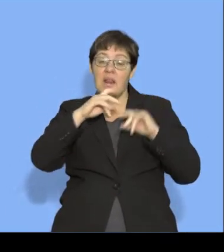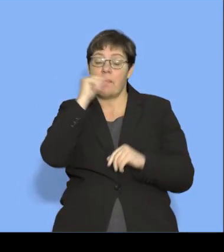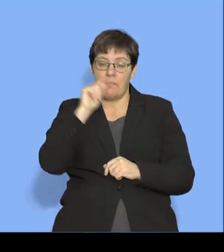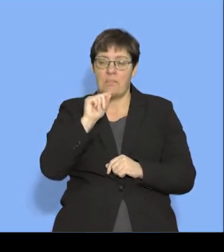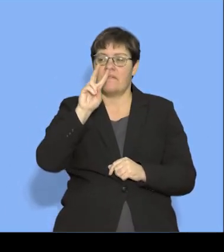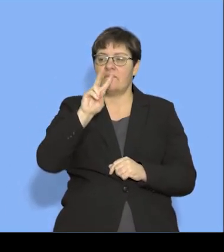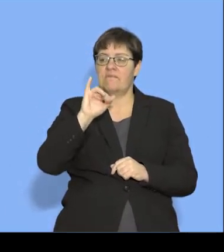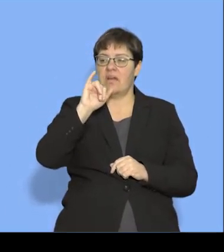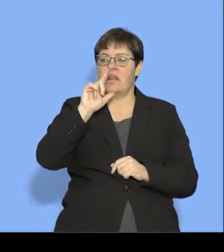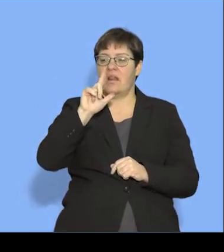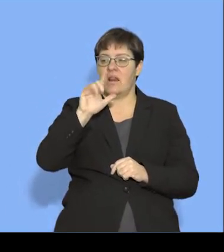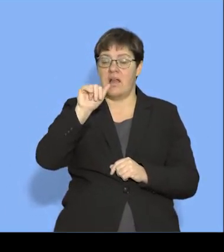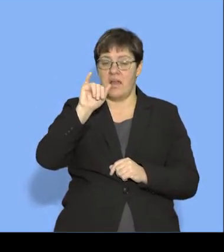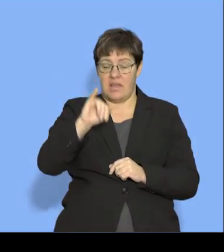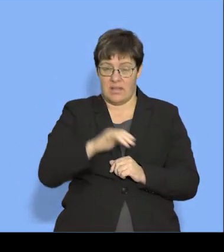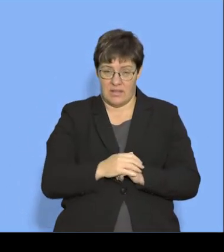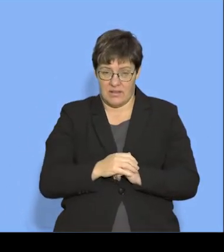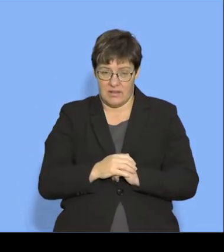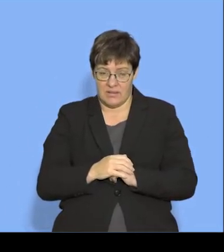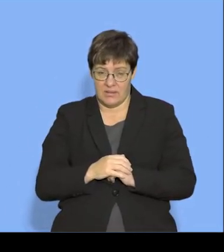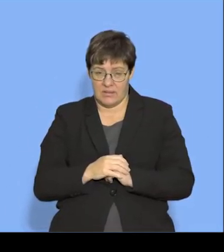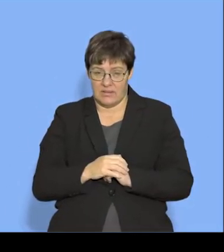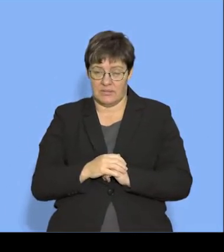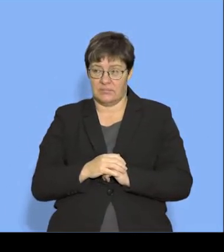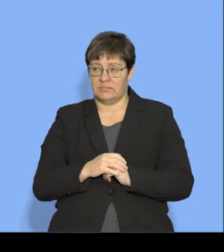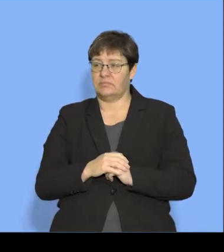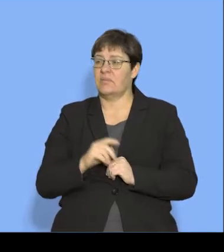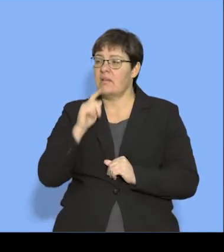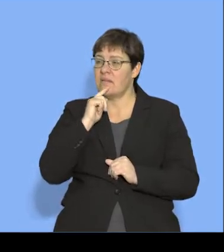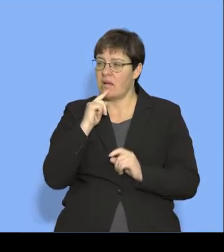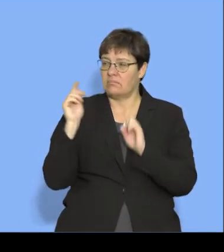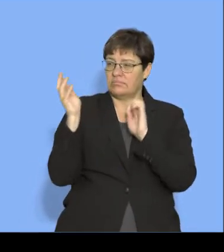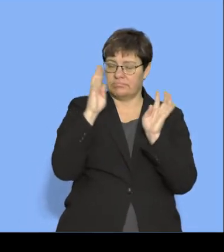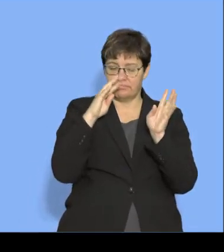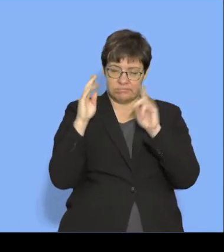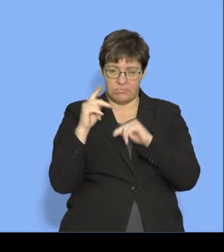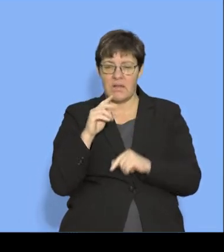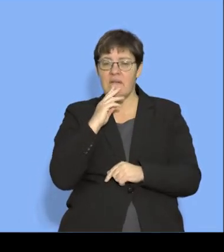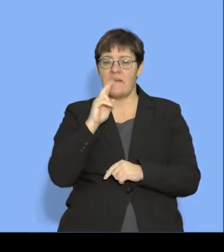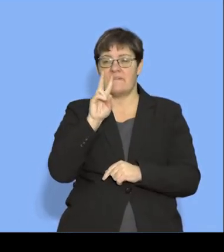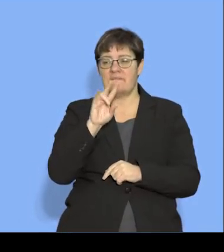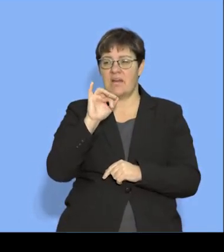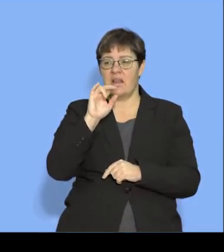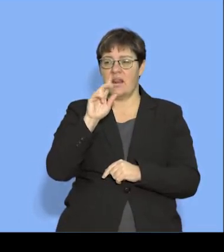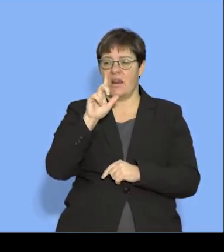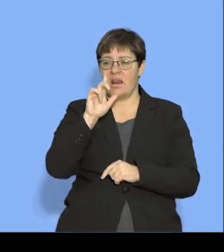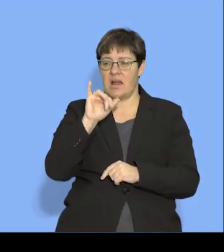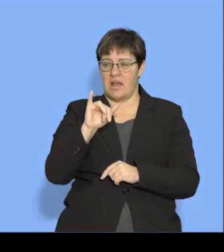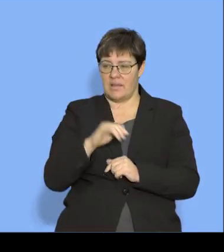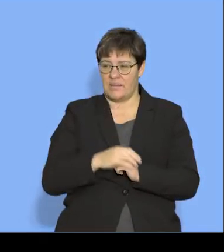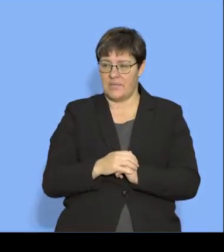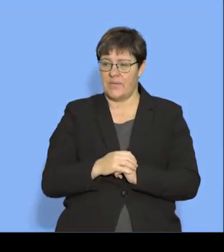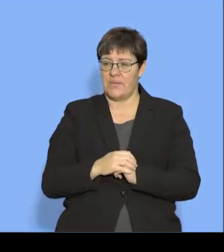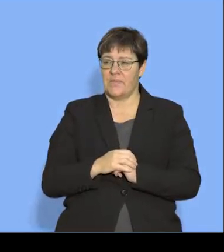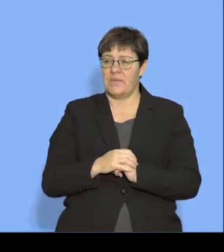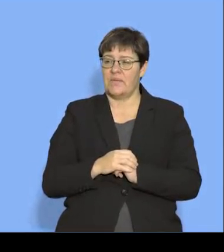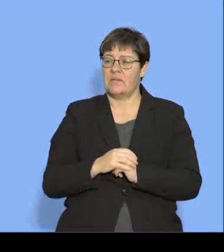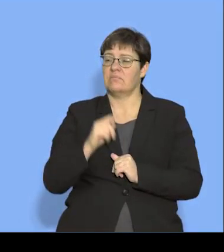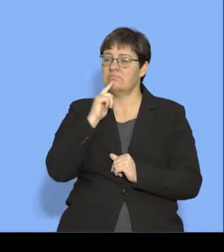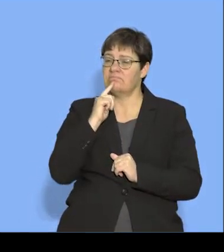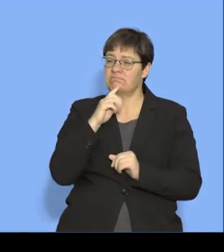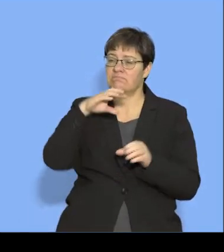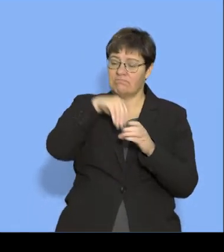villi. Here I've zoomed into some of these finger-like projections called villi. Let's unpack that